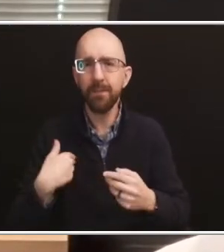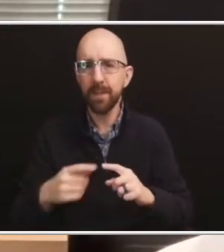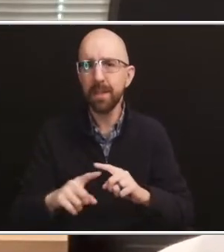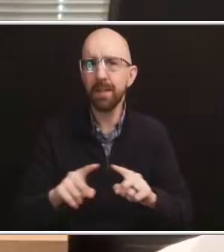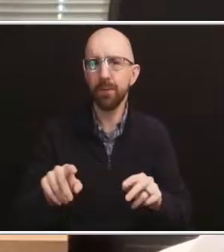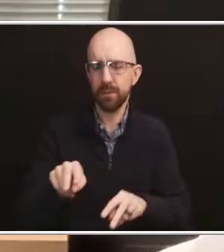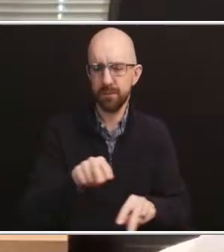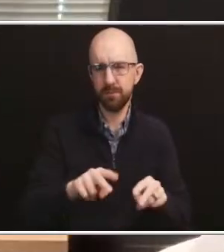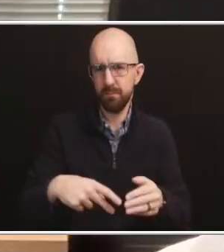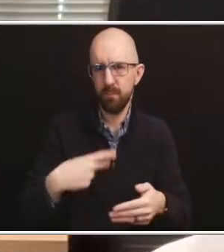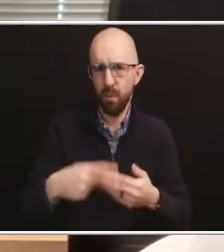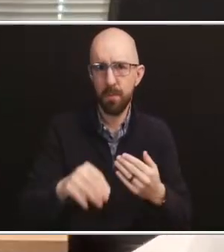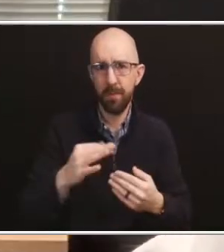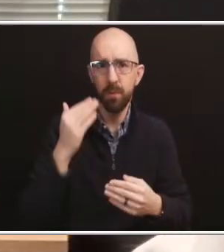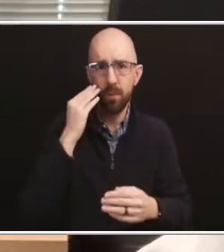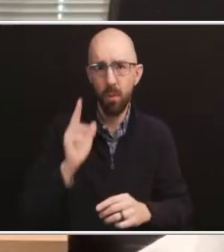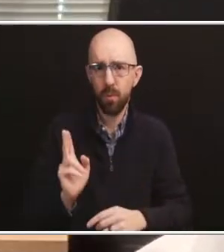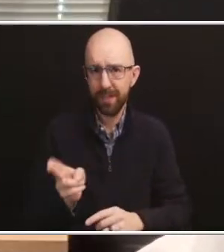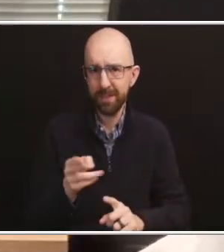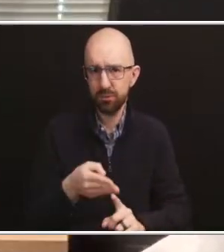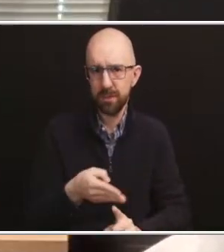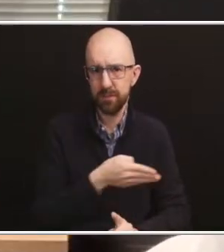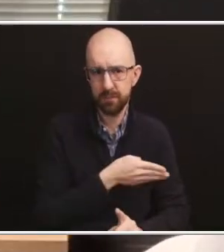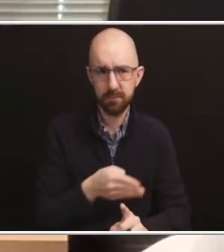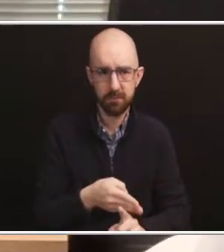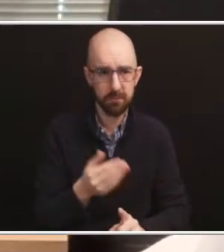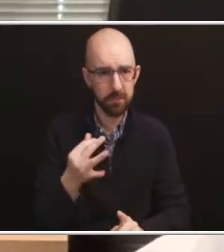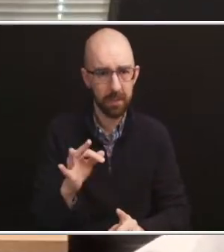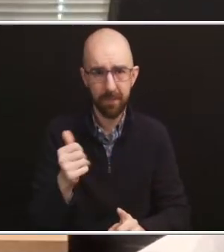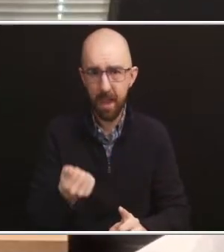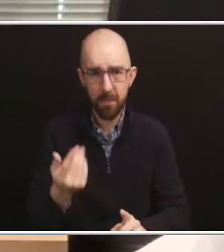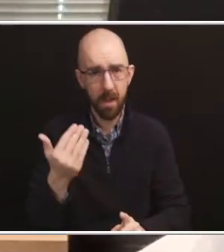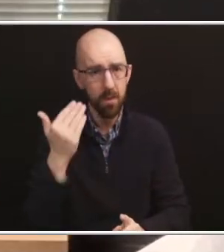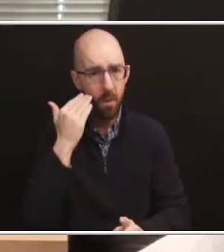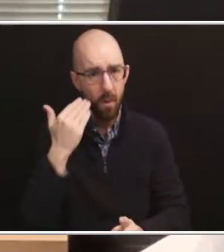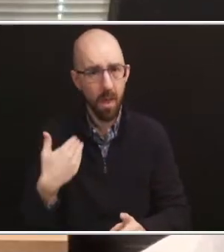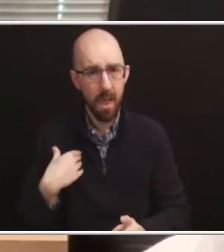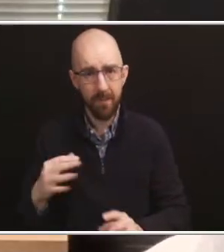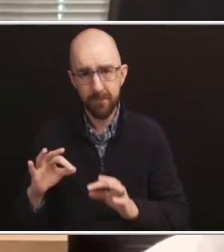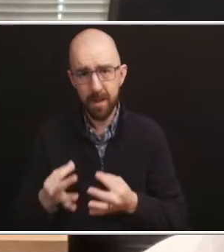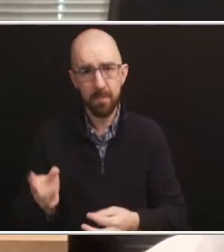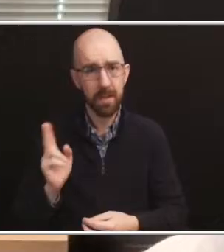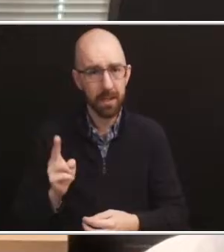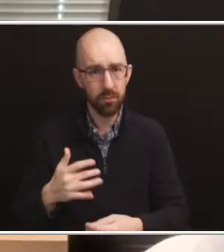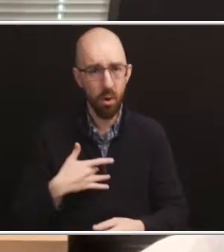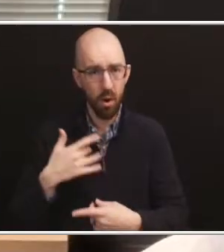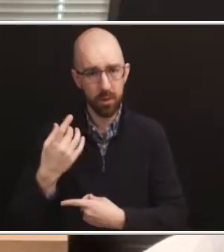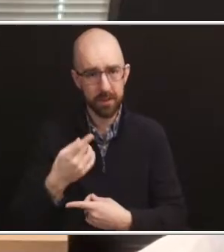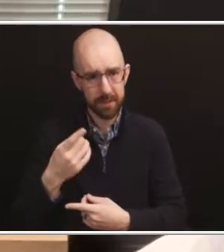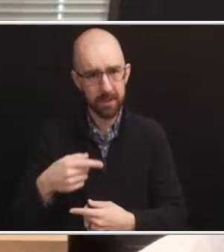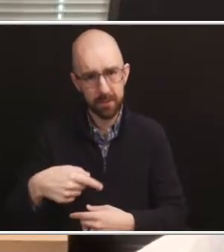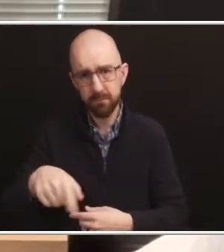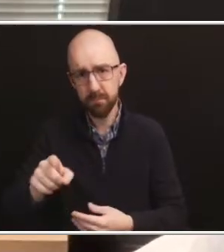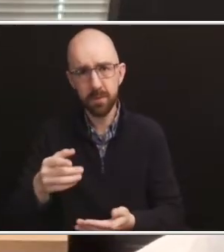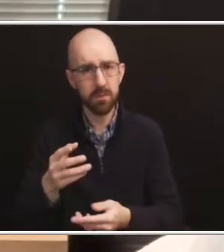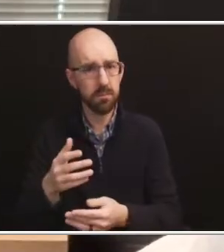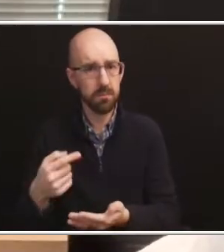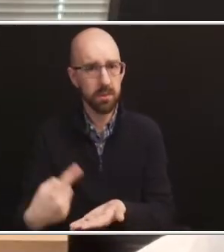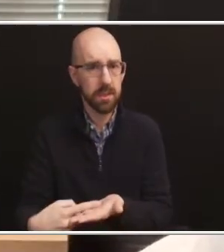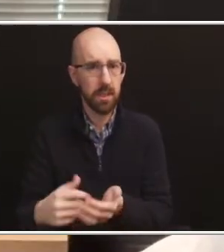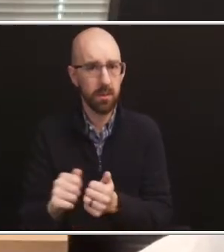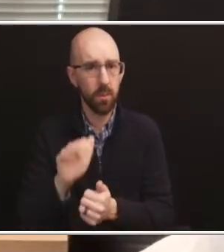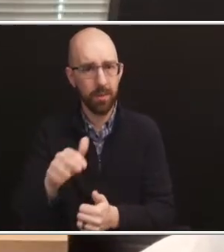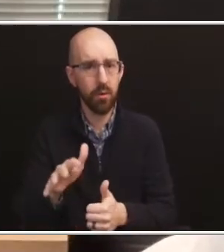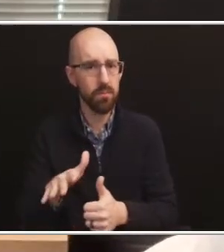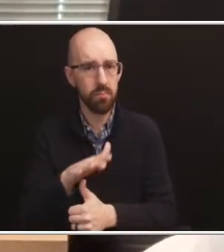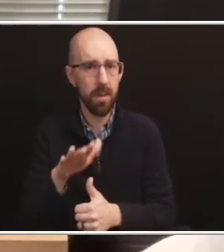know the family history. And so I think if there's anyone out there who knows they have a family history of heart disease, that's when you need to talk to your primary care doctor to say,